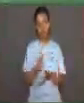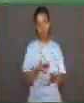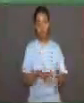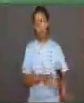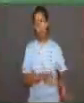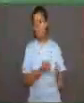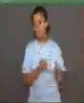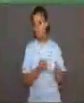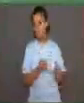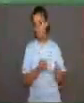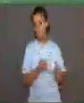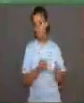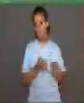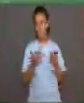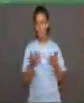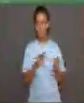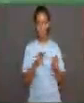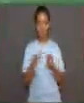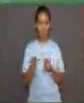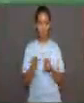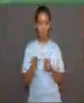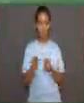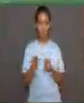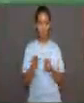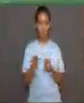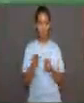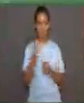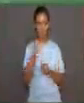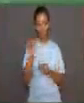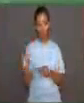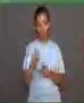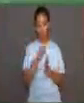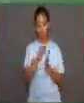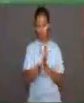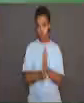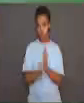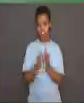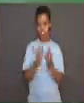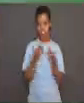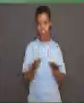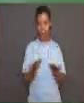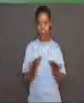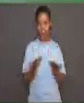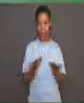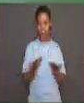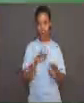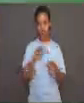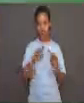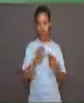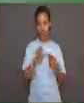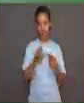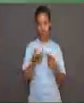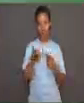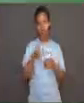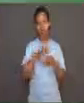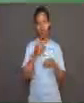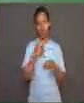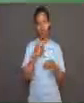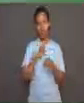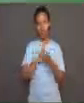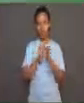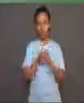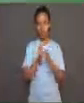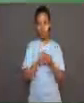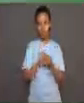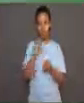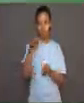Students, can you think of some examples of how the changing environments could affect